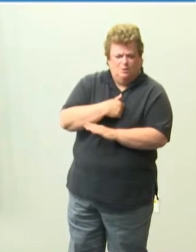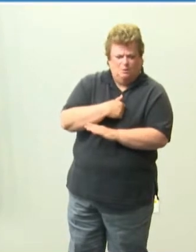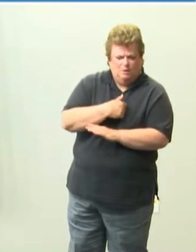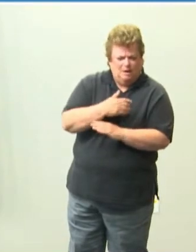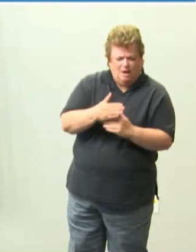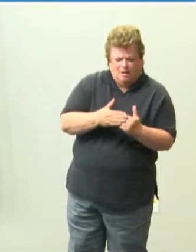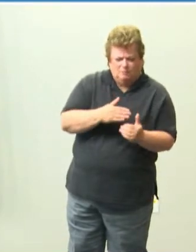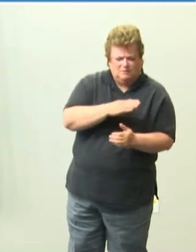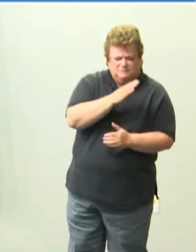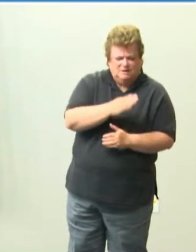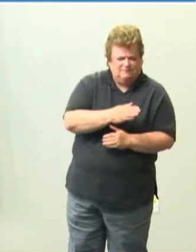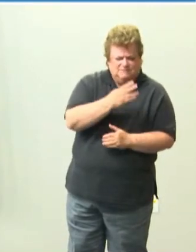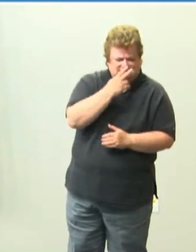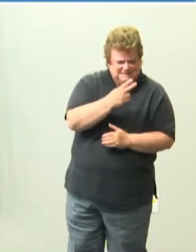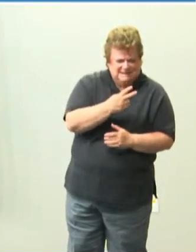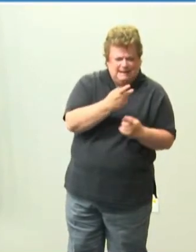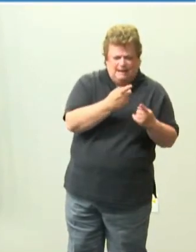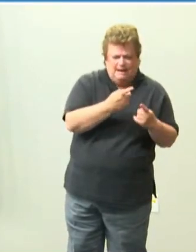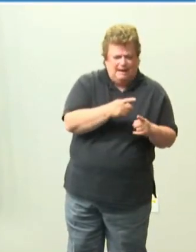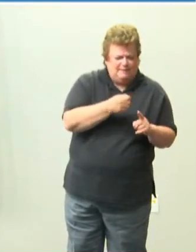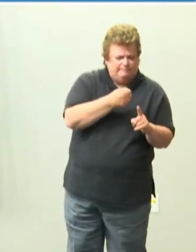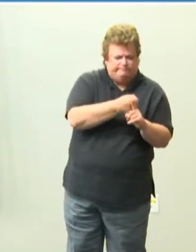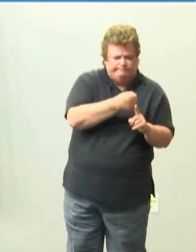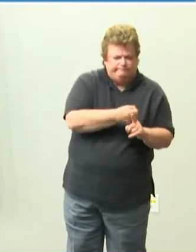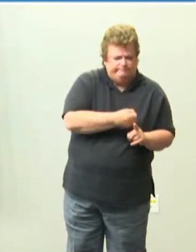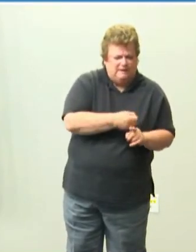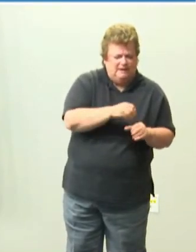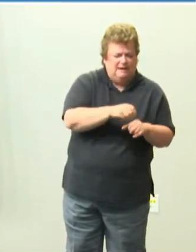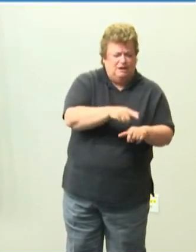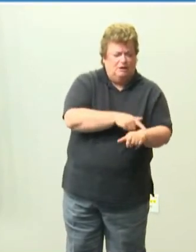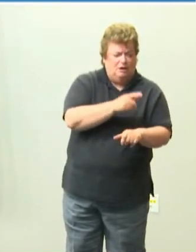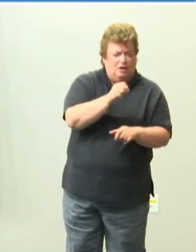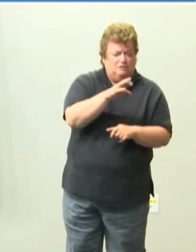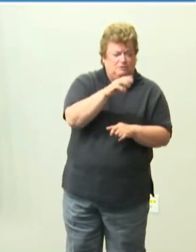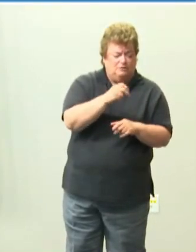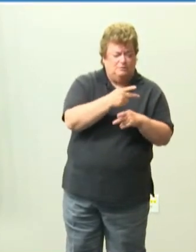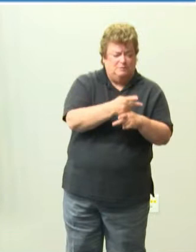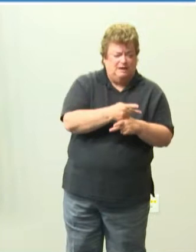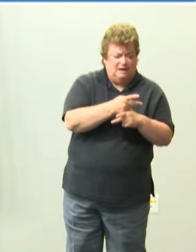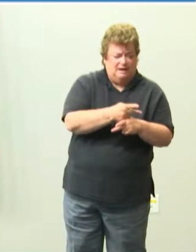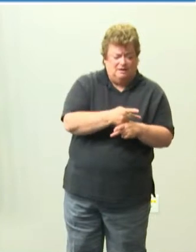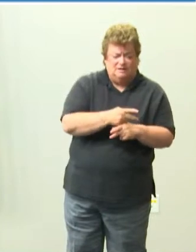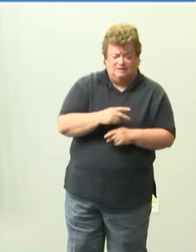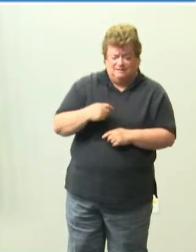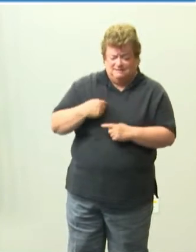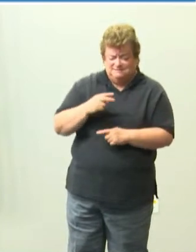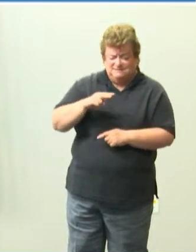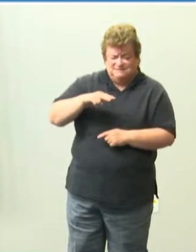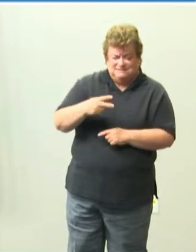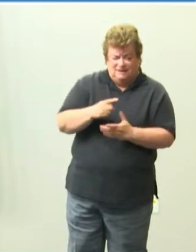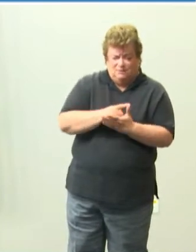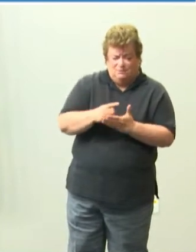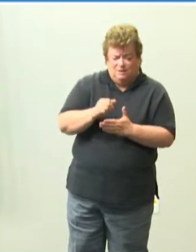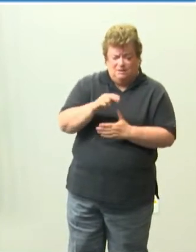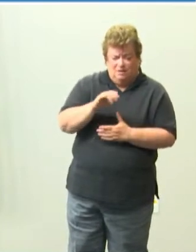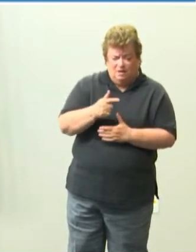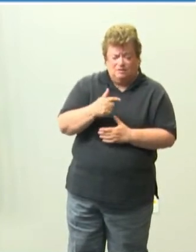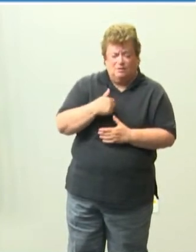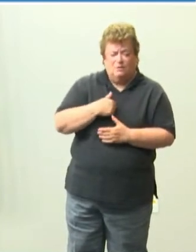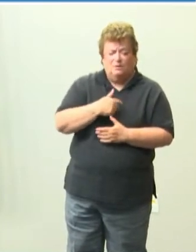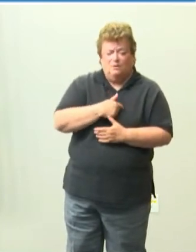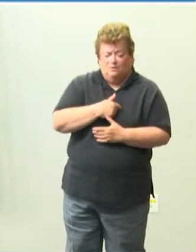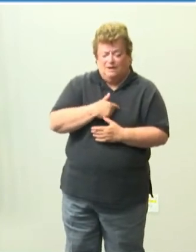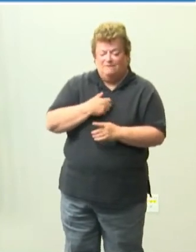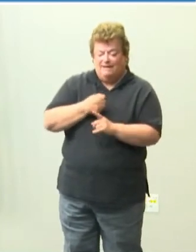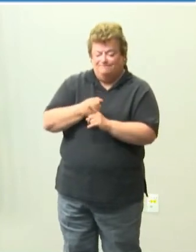cases in long-term care. Since the second week in August, we've had 249 COVID-19 cases in